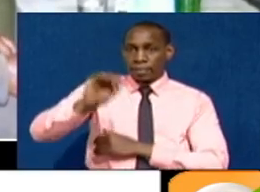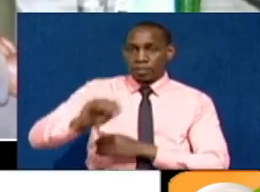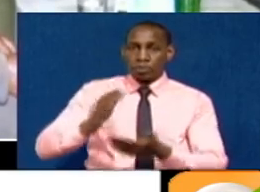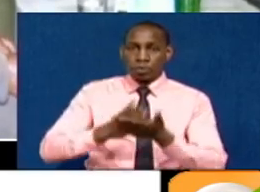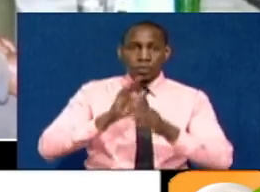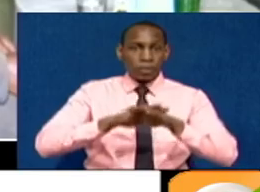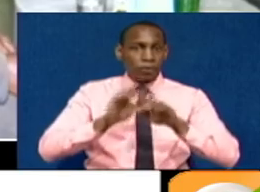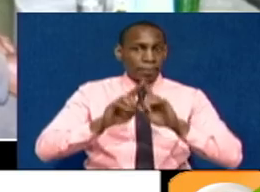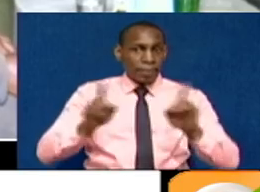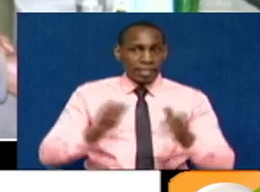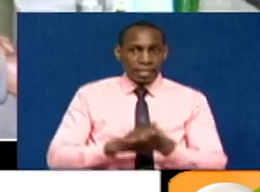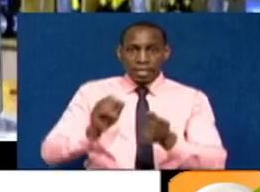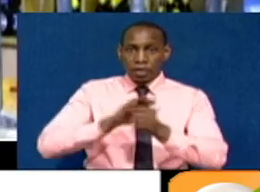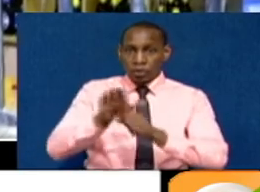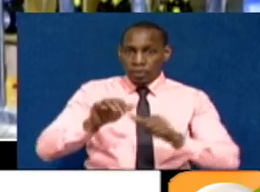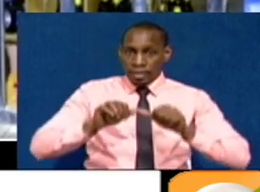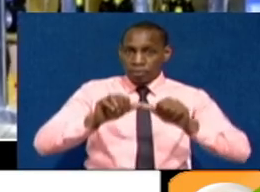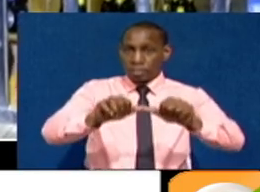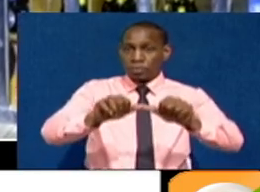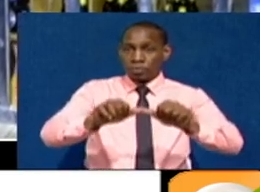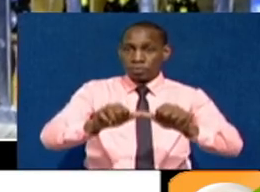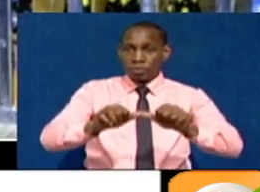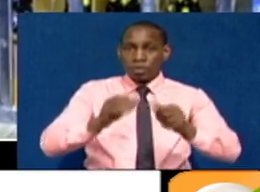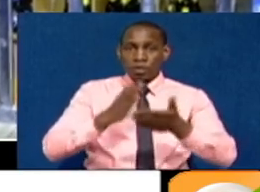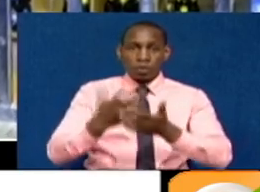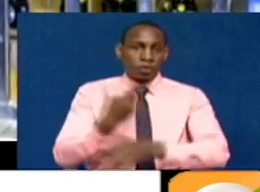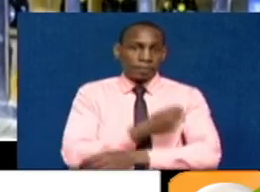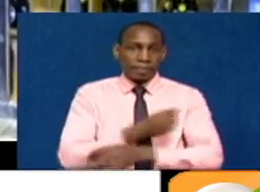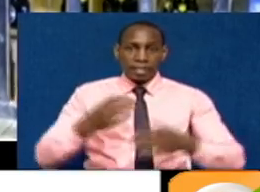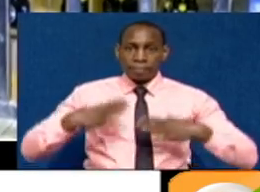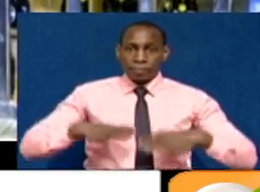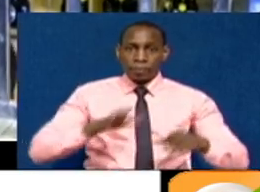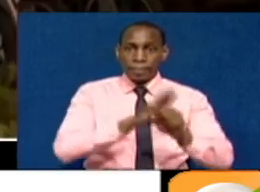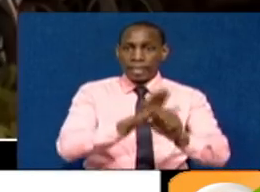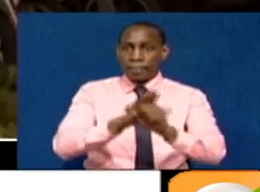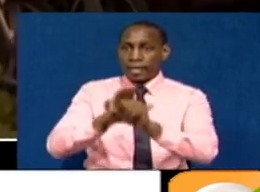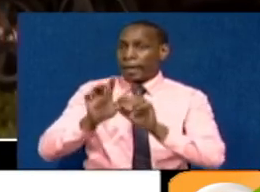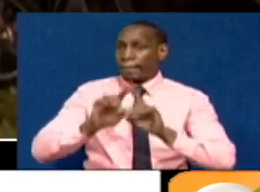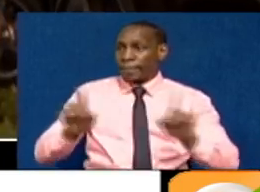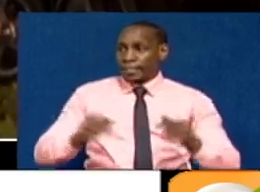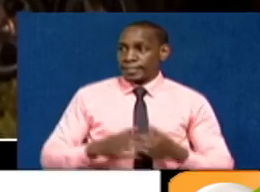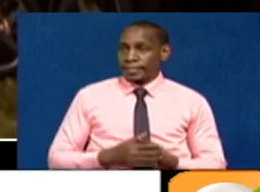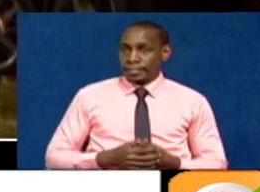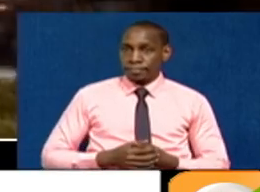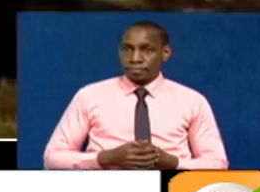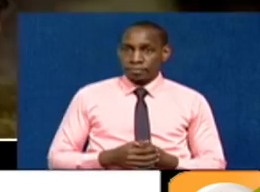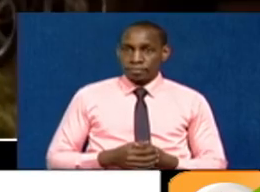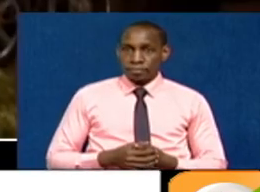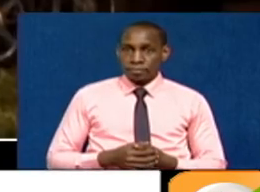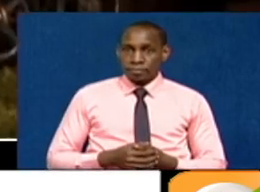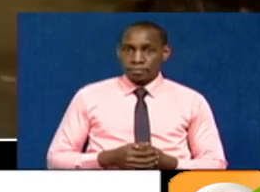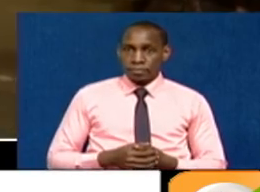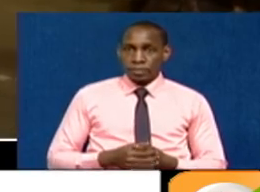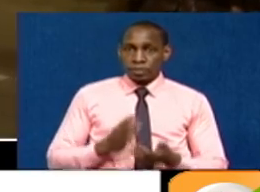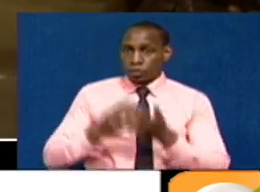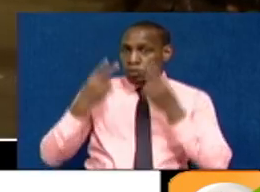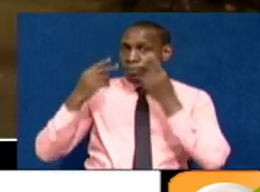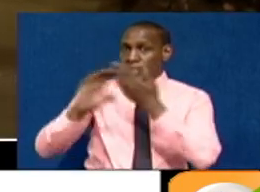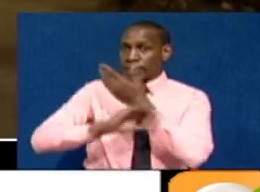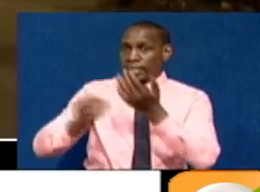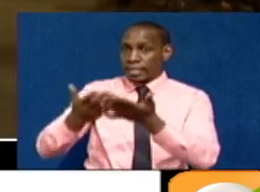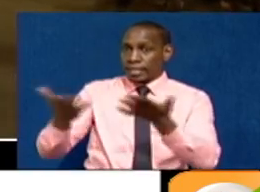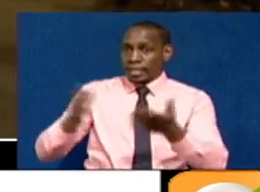for us. But COVID-19 is still there. Yes, we are vaccinating more and more people. But we have seen countries where